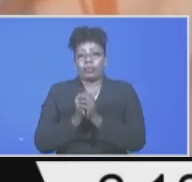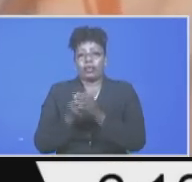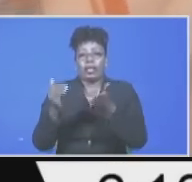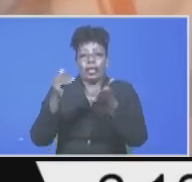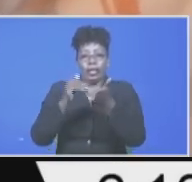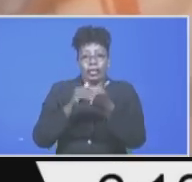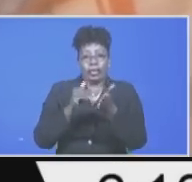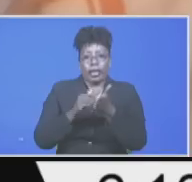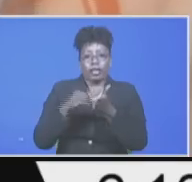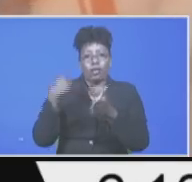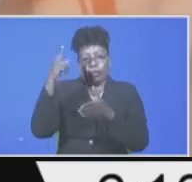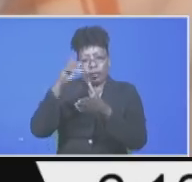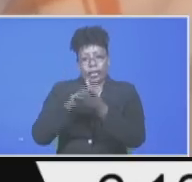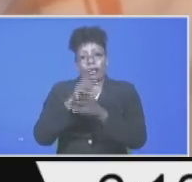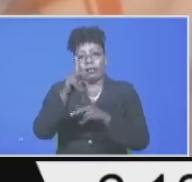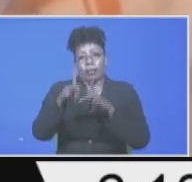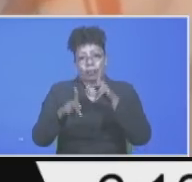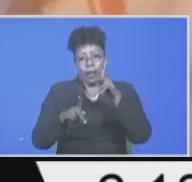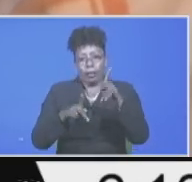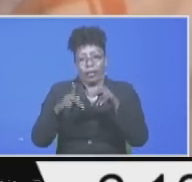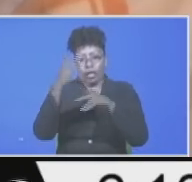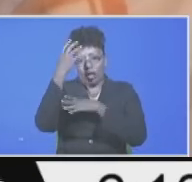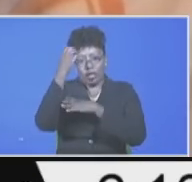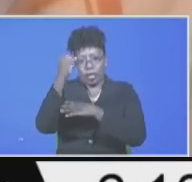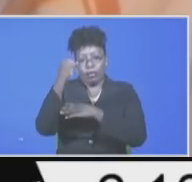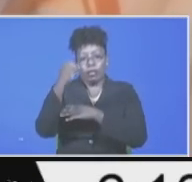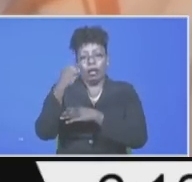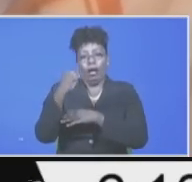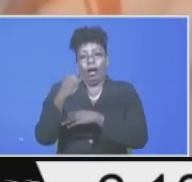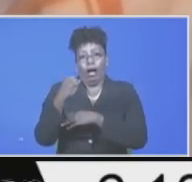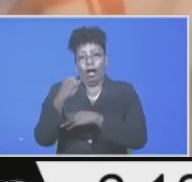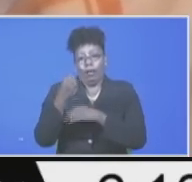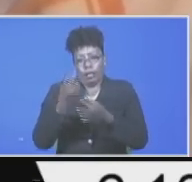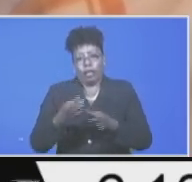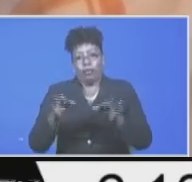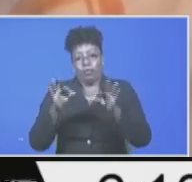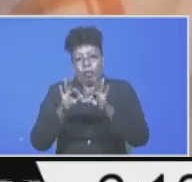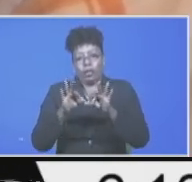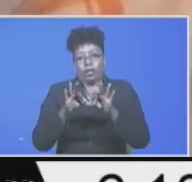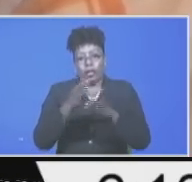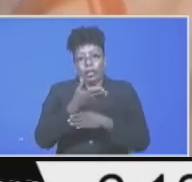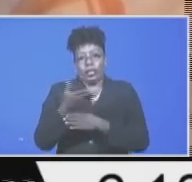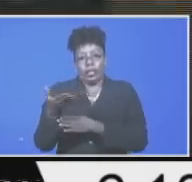Again, we believe public perception may have played a role in one or two things.